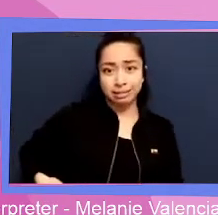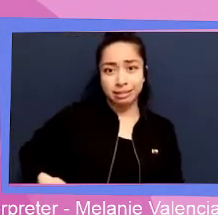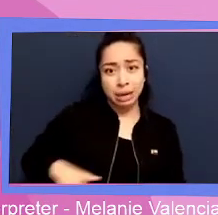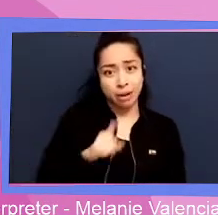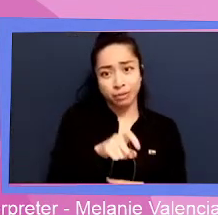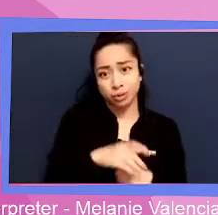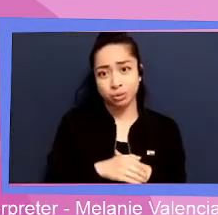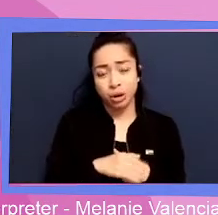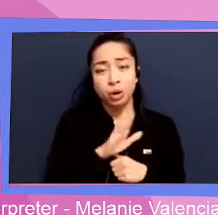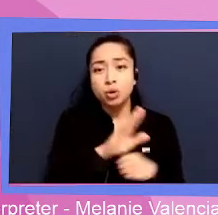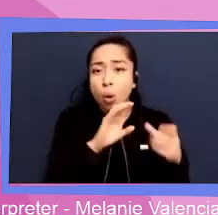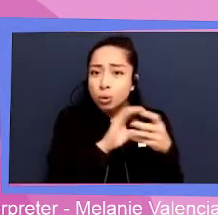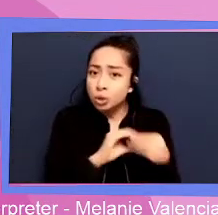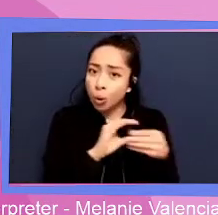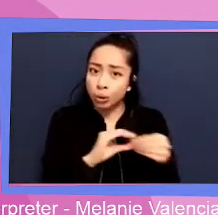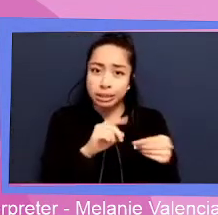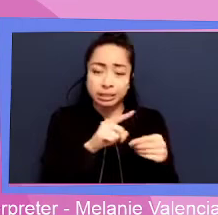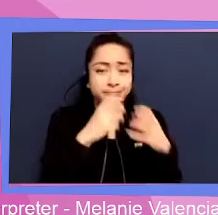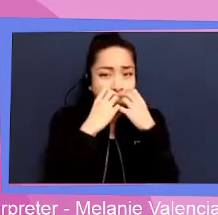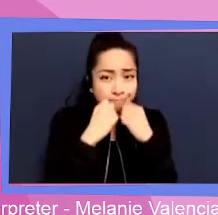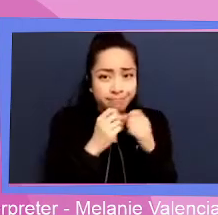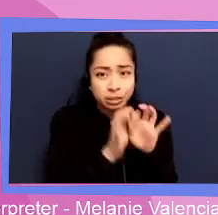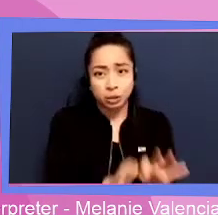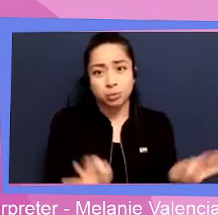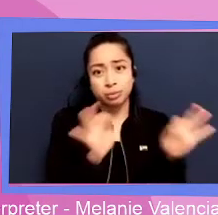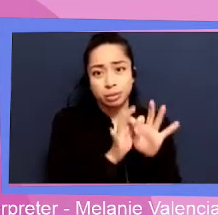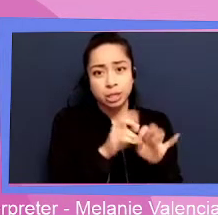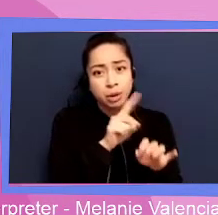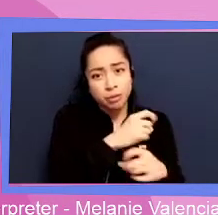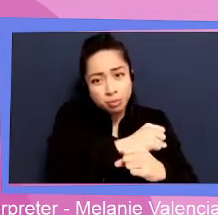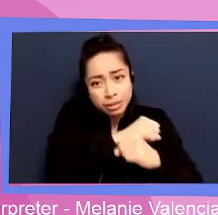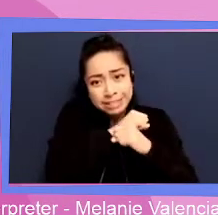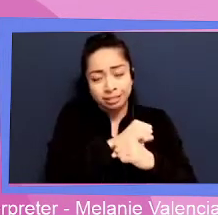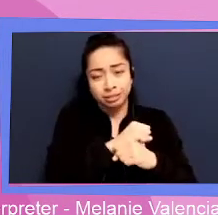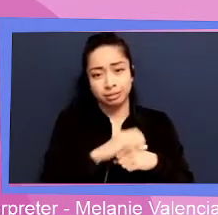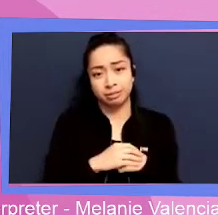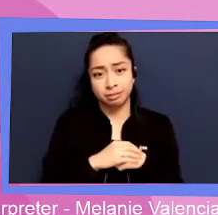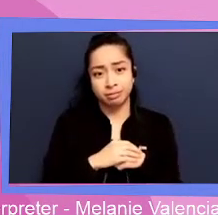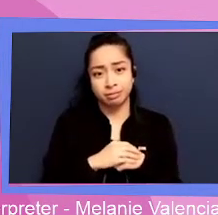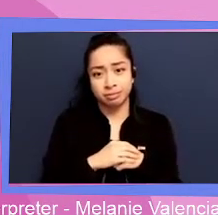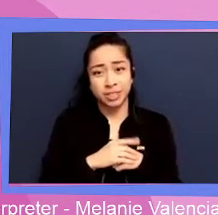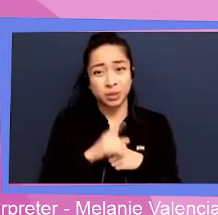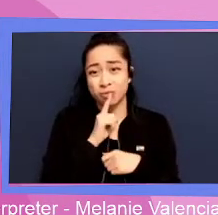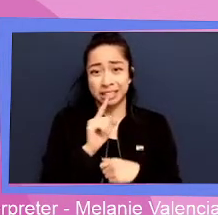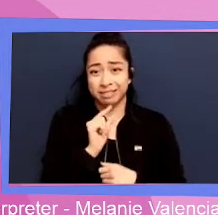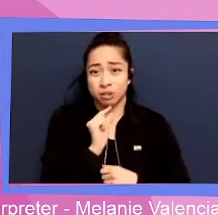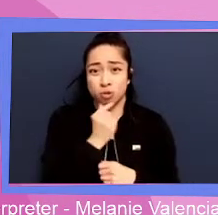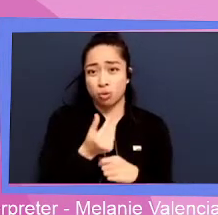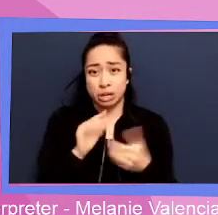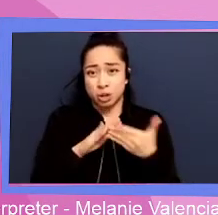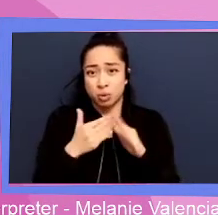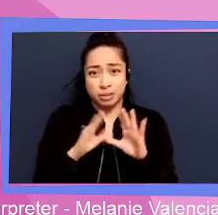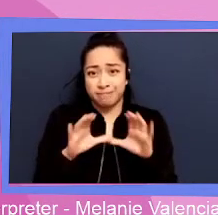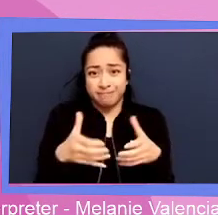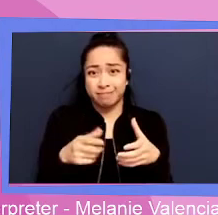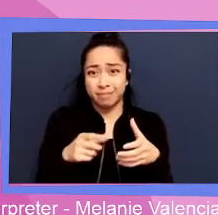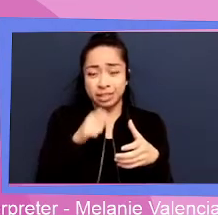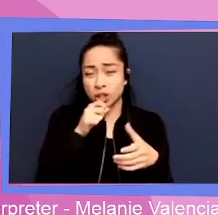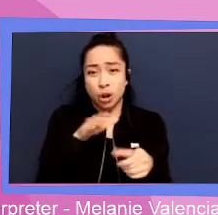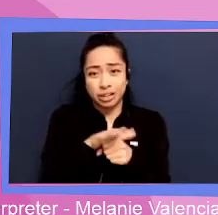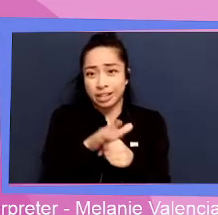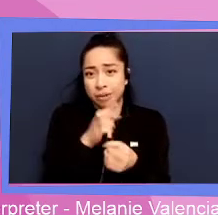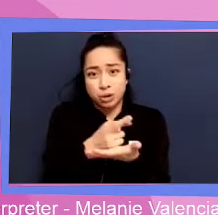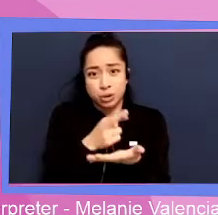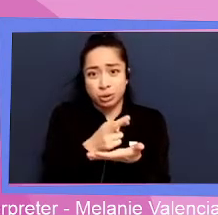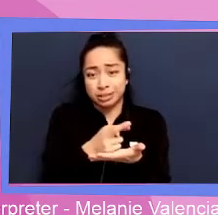story needs you to stand behind it because no one else is going to. We don't have the resources really in this community for you to have a whole team for a lot of us. So